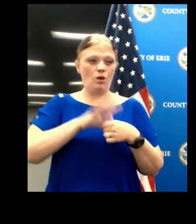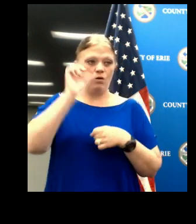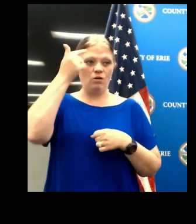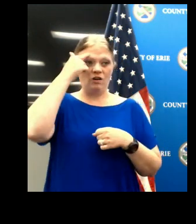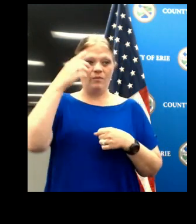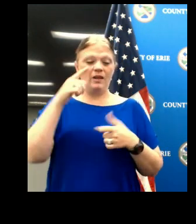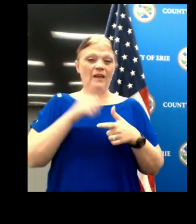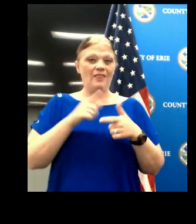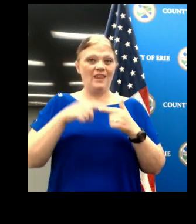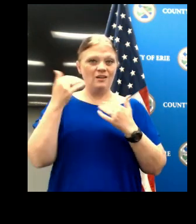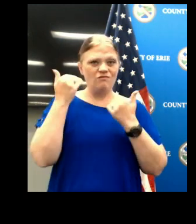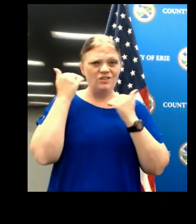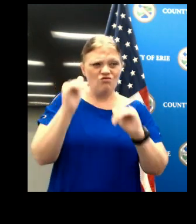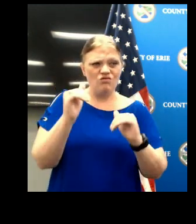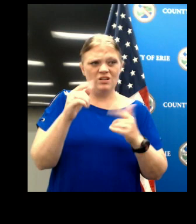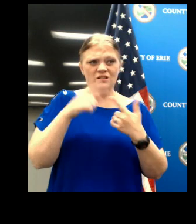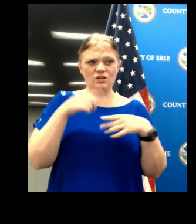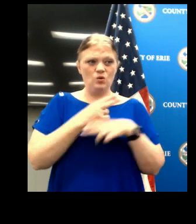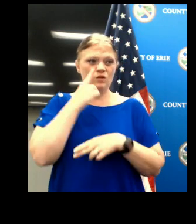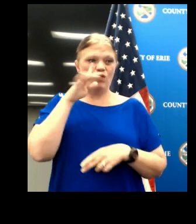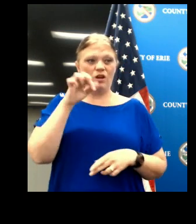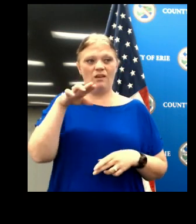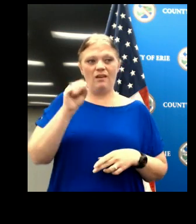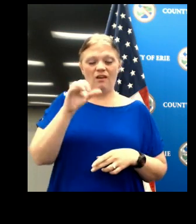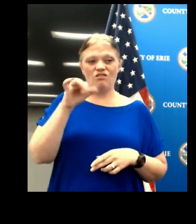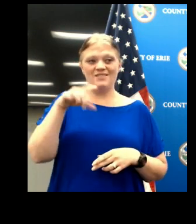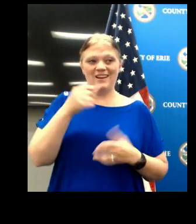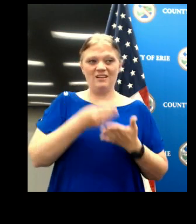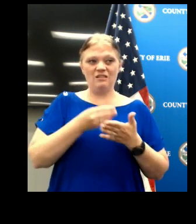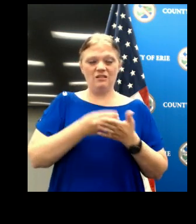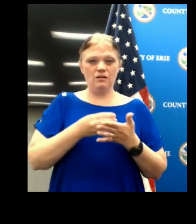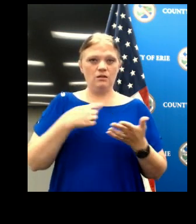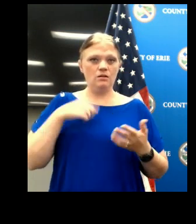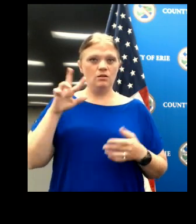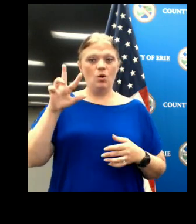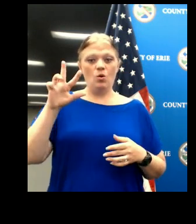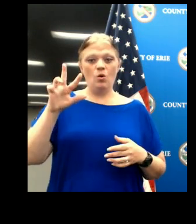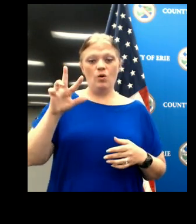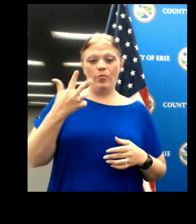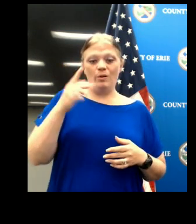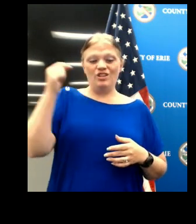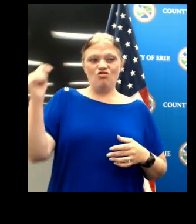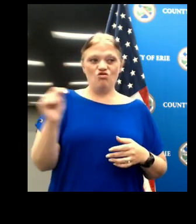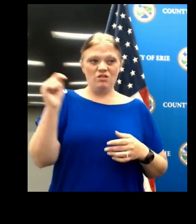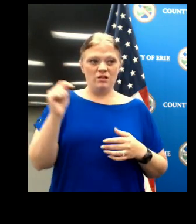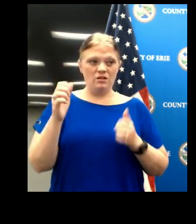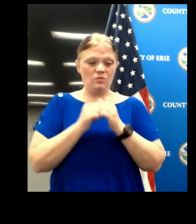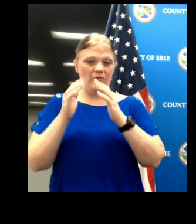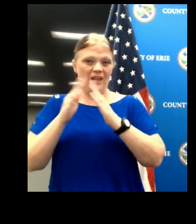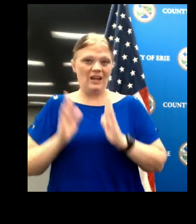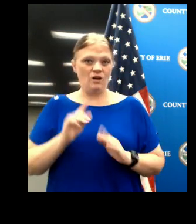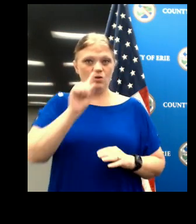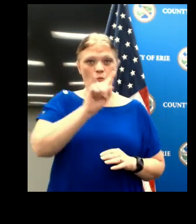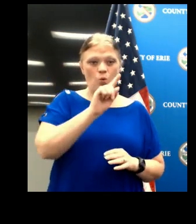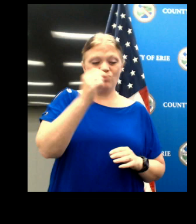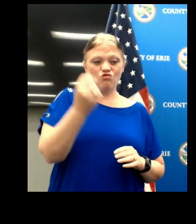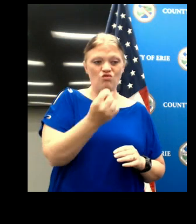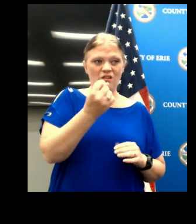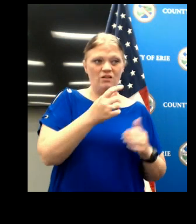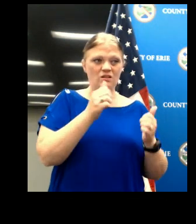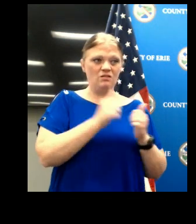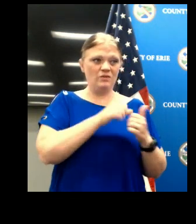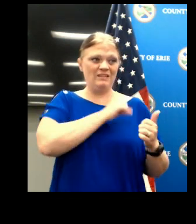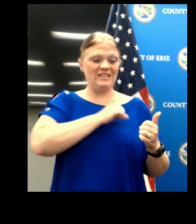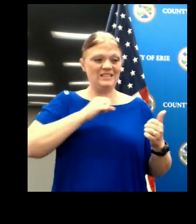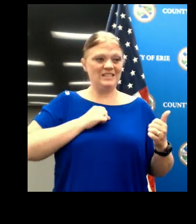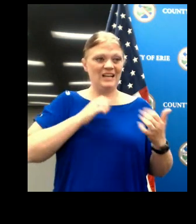use of CARES Act funding. So we have $3 trillion act with the House, $1 trillion act with the Senate, a House bill which